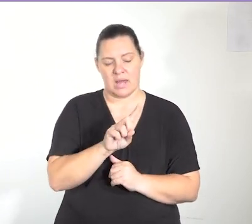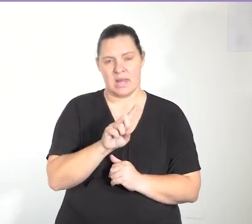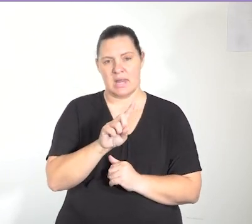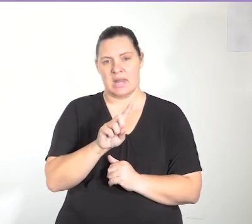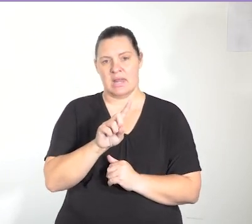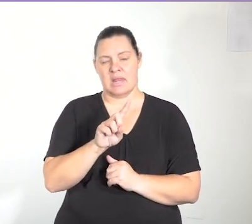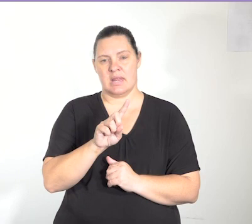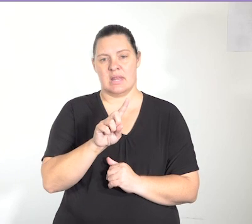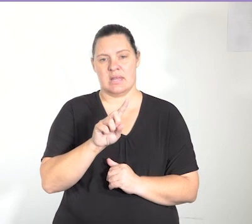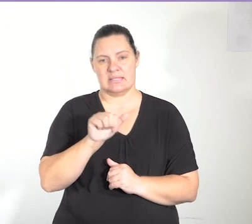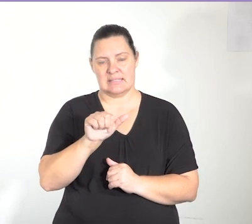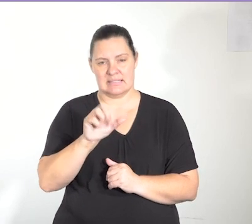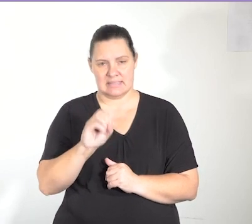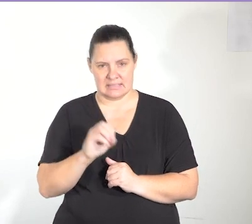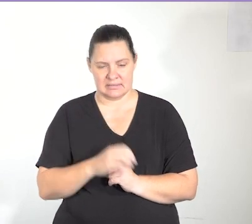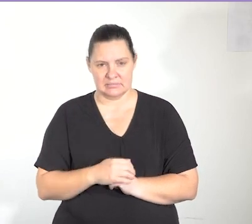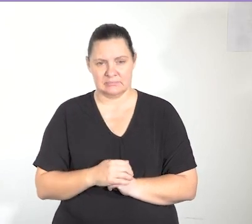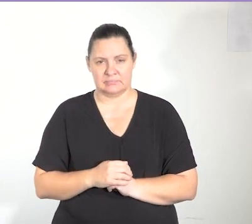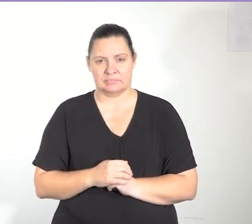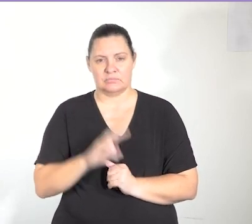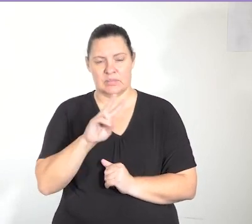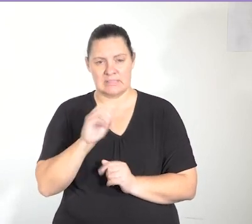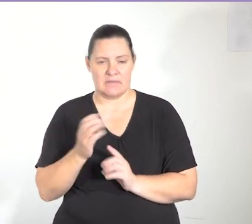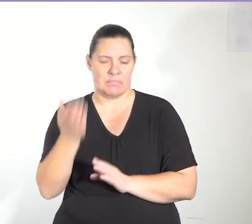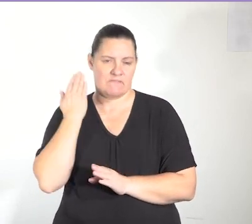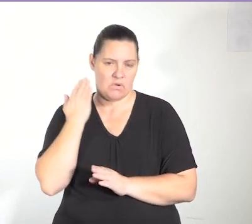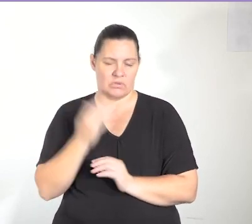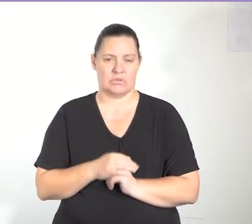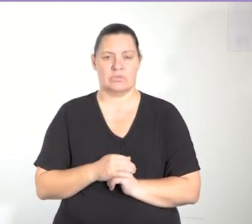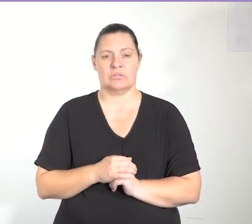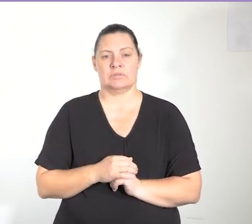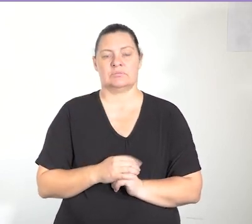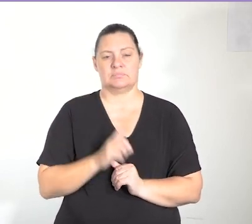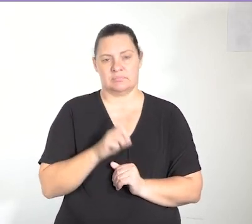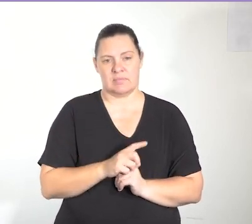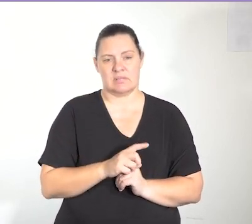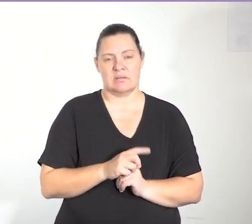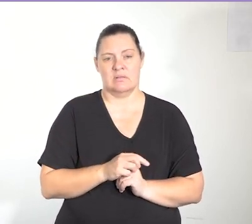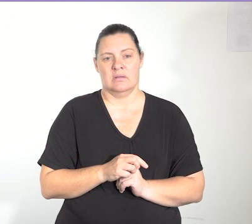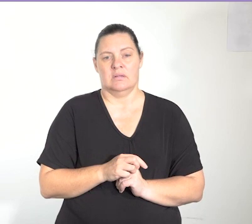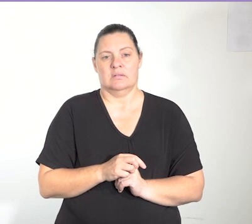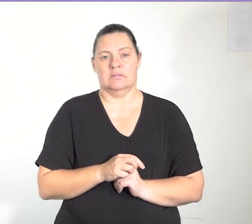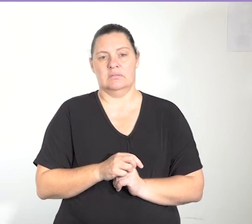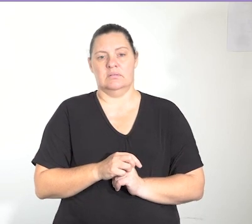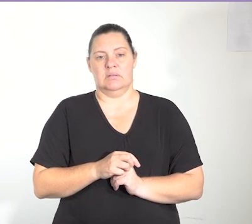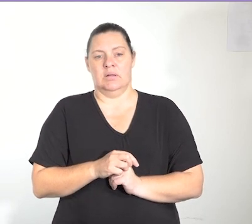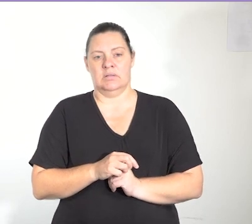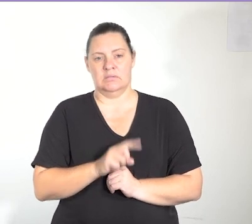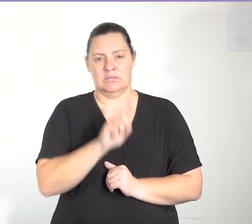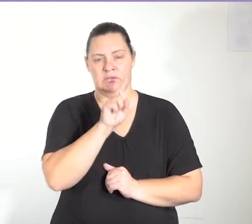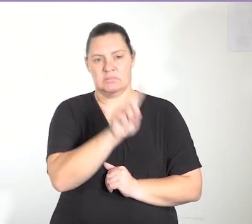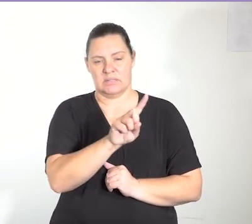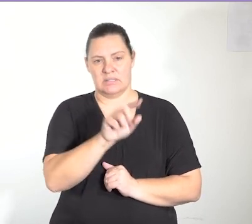160. But remember, we have that 20 from our previous calculation. So that means that we are going to say it